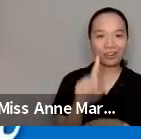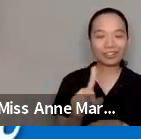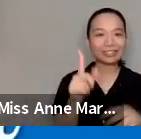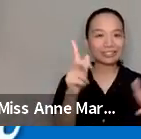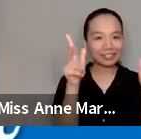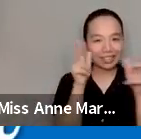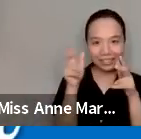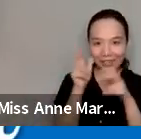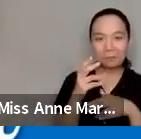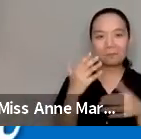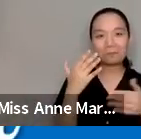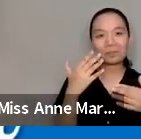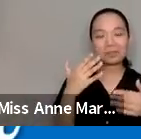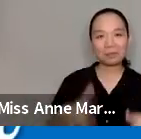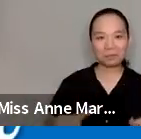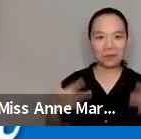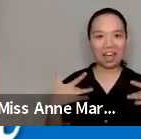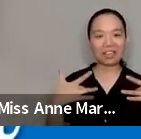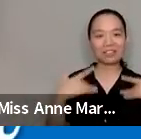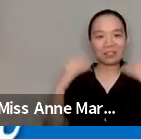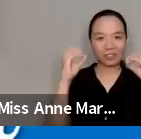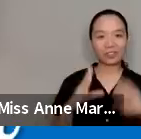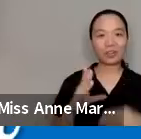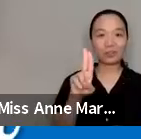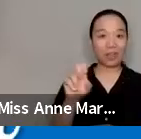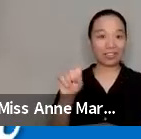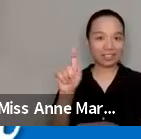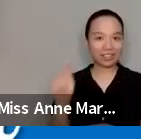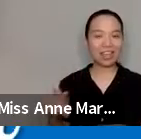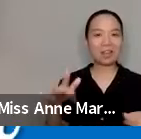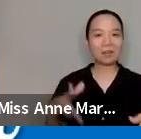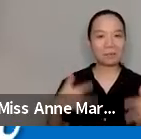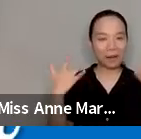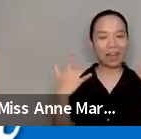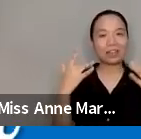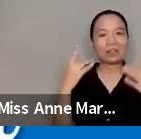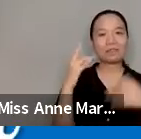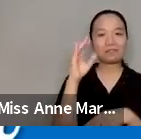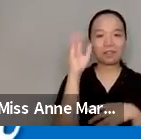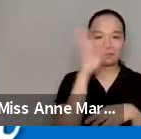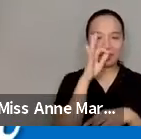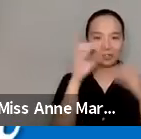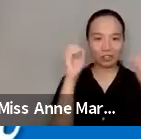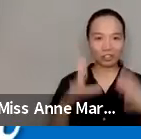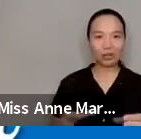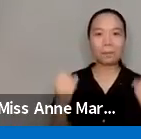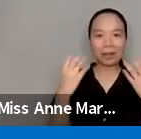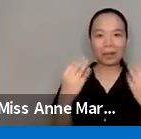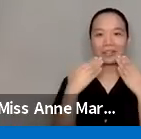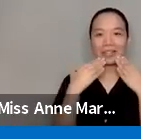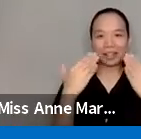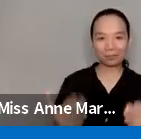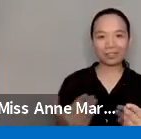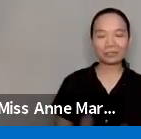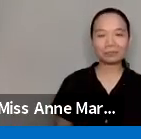listening. Mabuhay ang Gurong Tomasino, mabuhay ang Gurong Pilipino. Maraming salamat po.